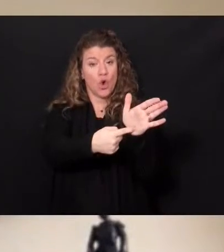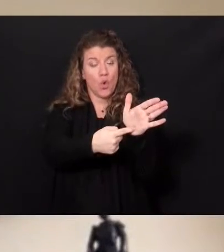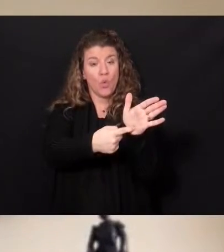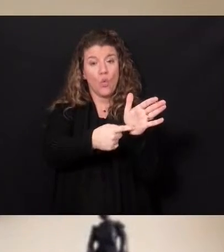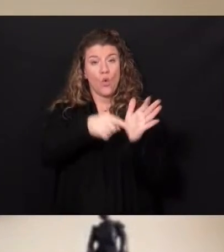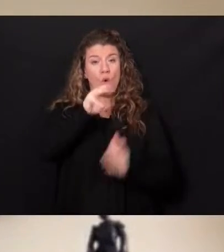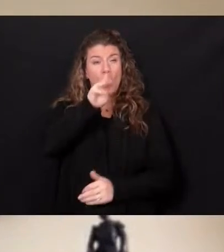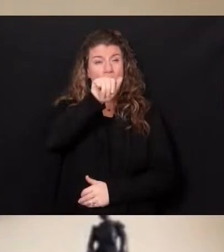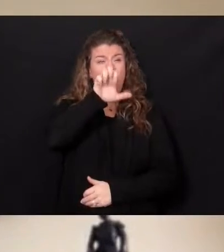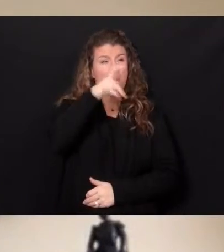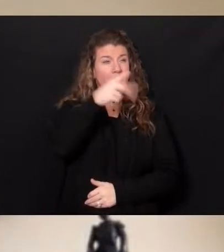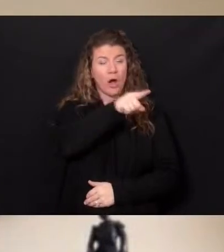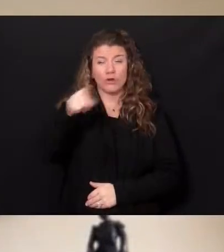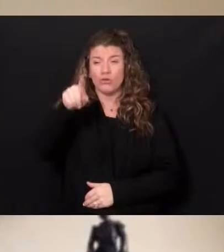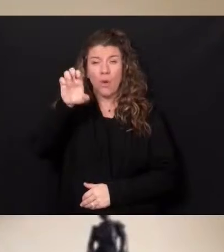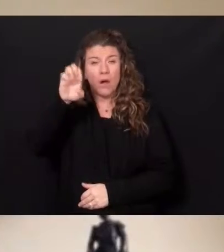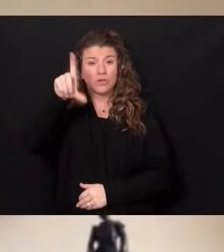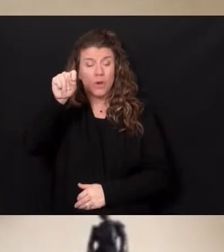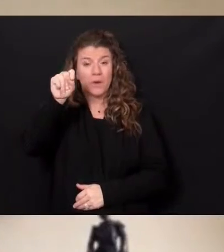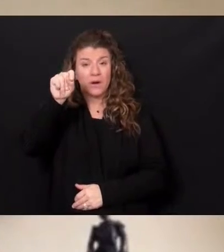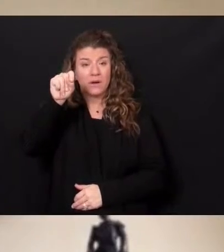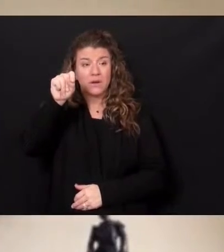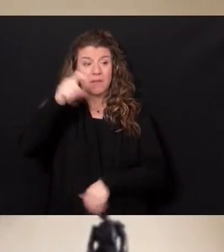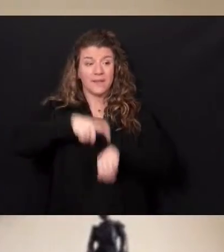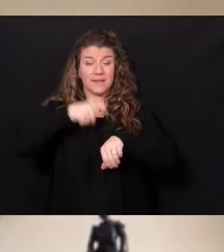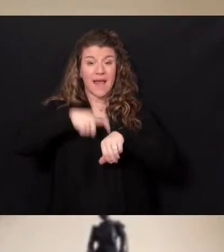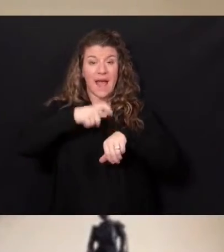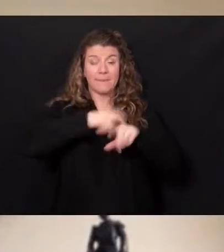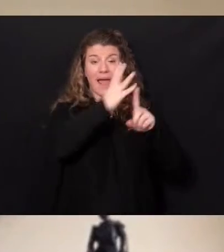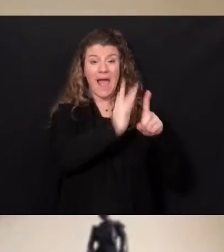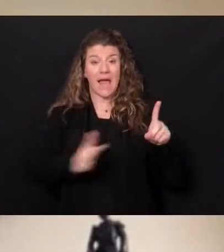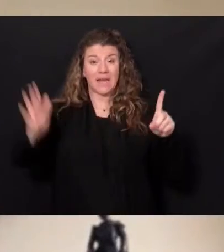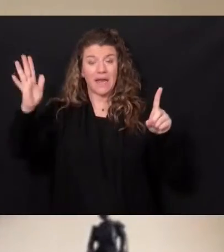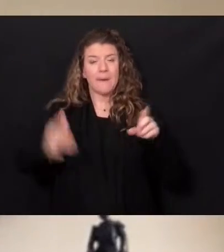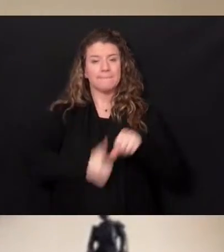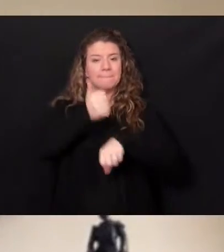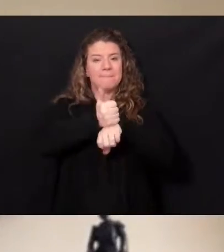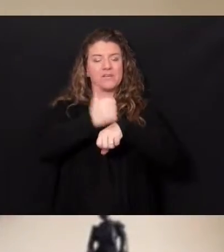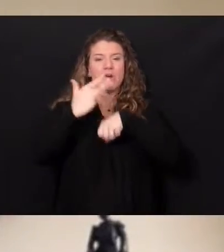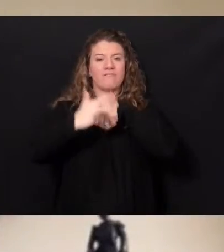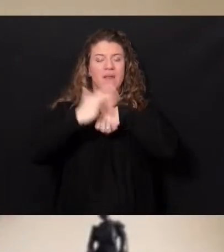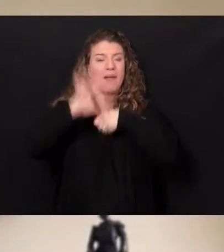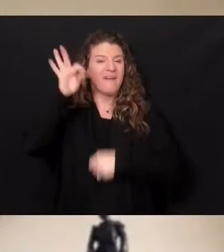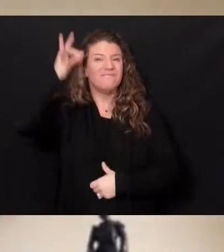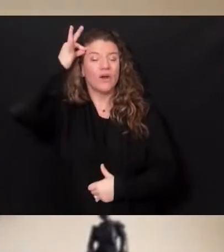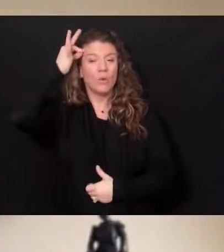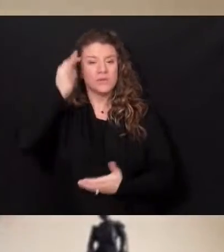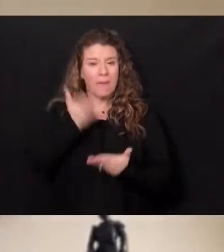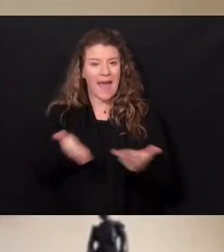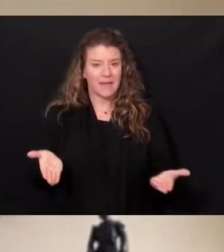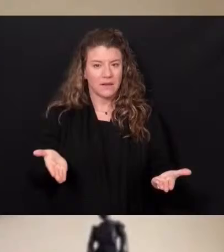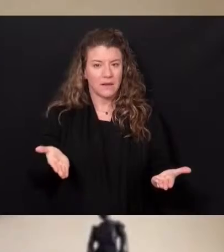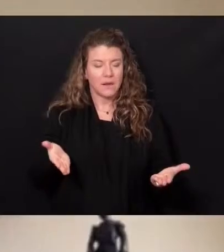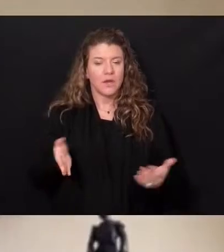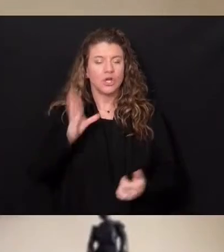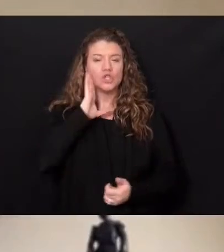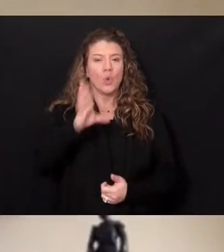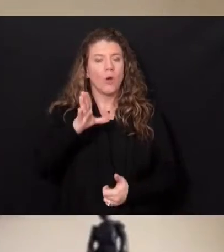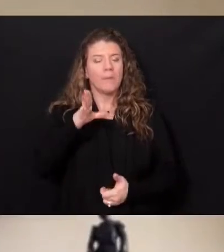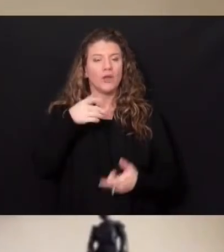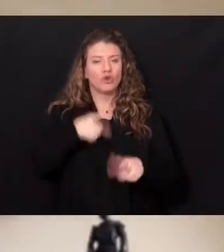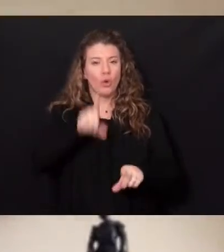March through October timeline based on availability of federal supplies. So it would be within